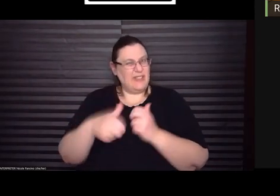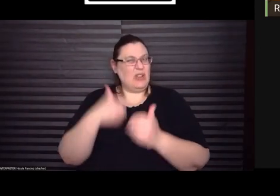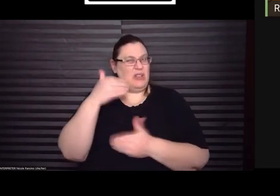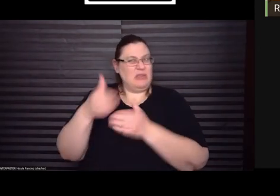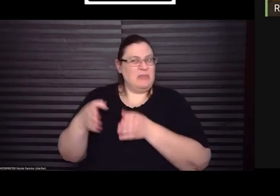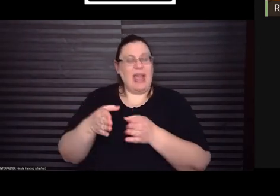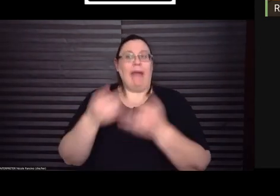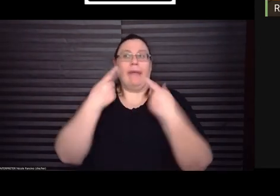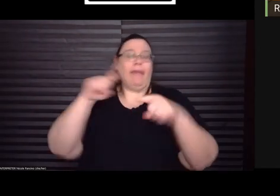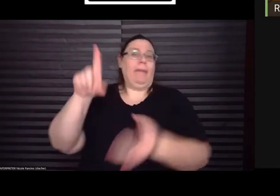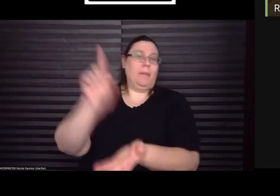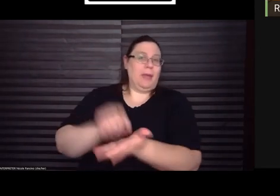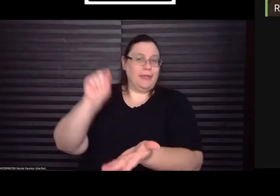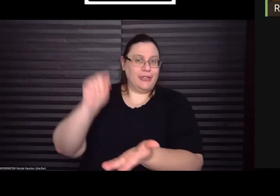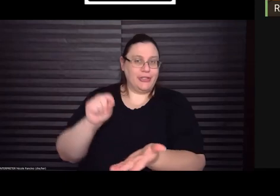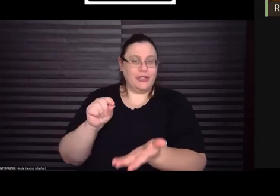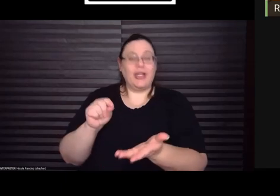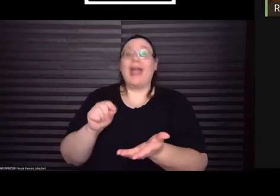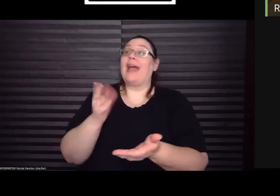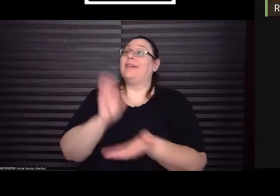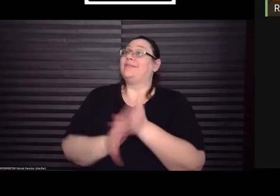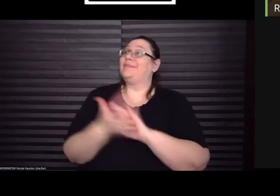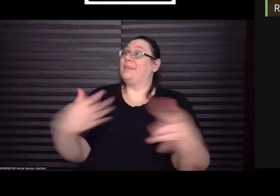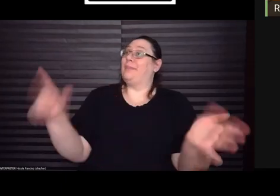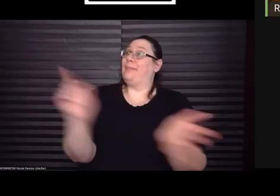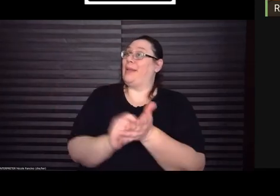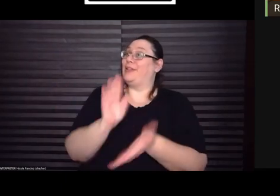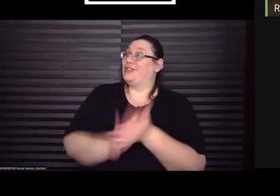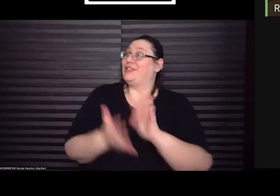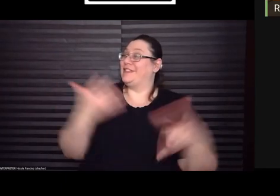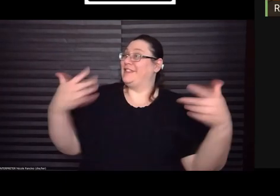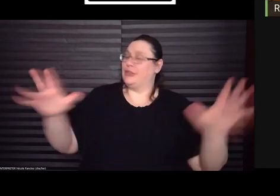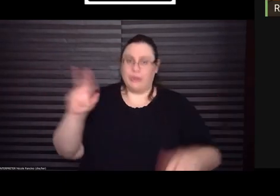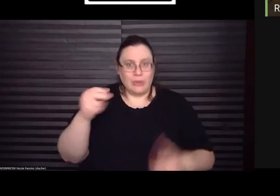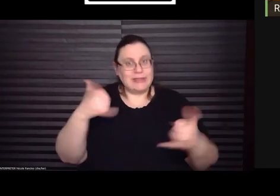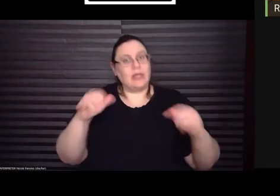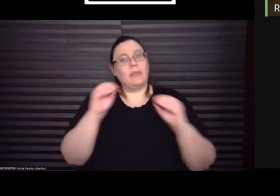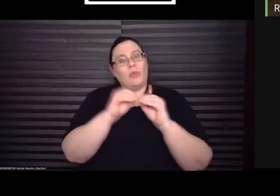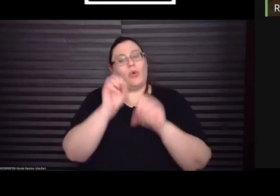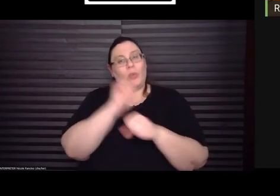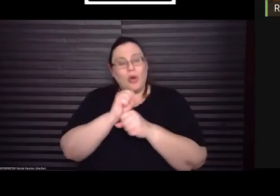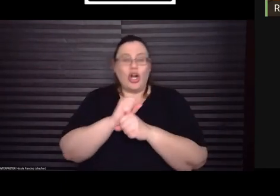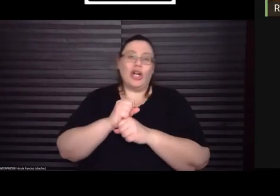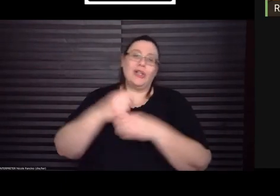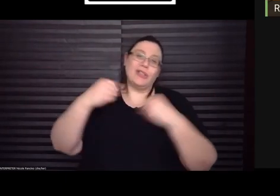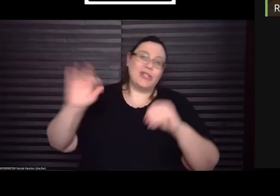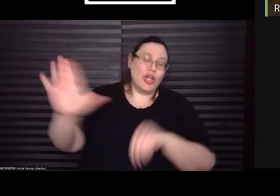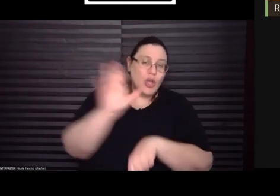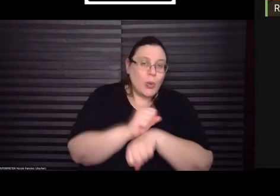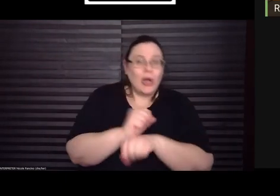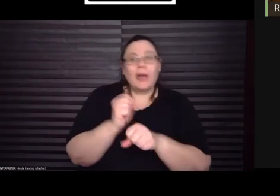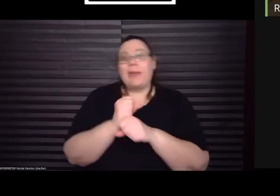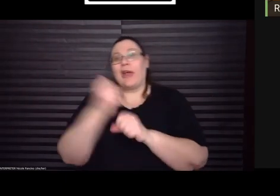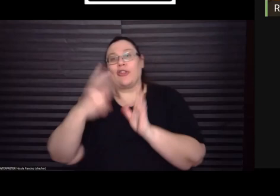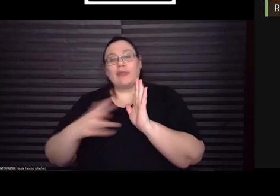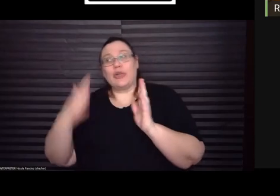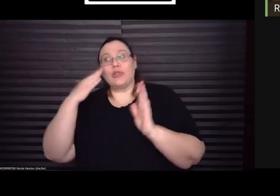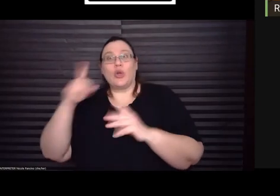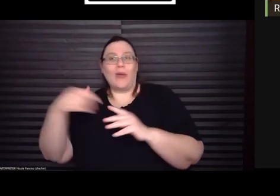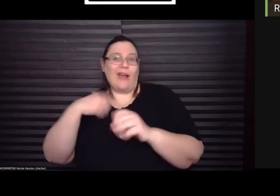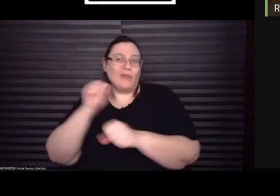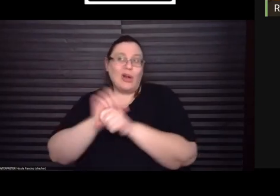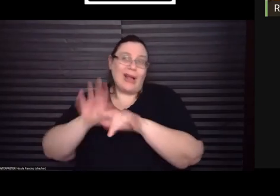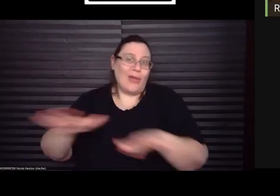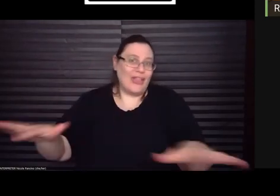path. Obviously, the difficult path doesn't stop at getting published. There's a lot more to do there to sell work and to make readers aware of your work.